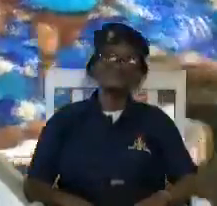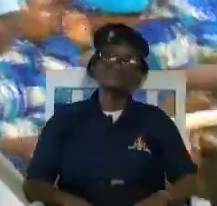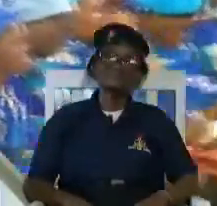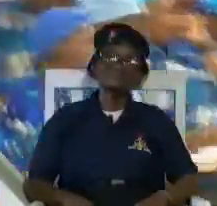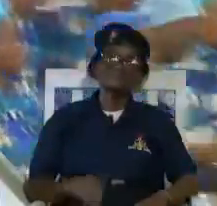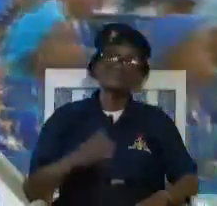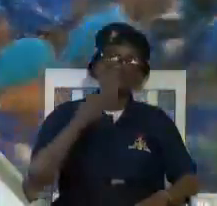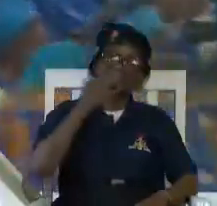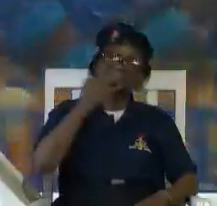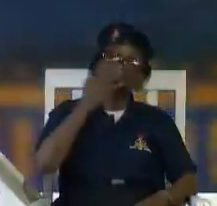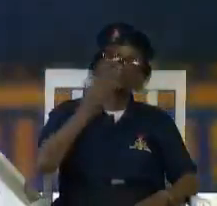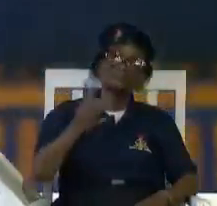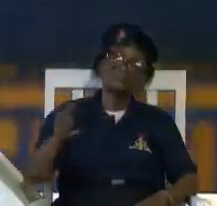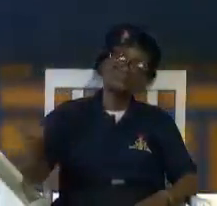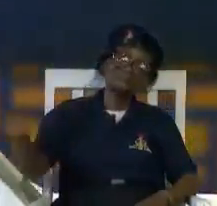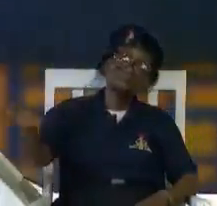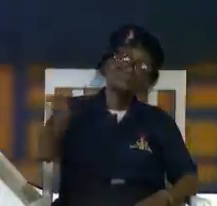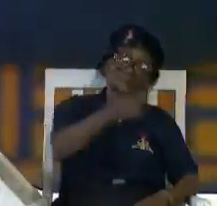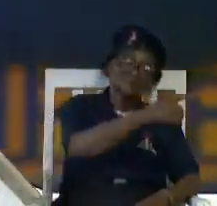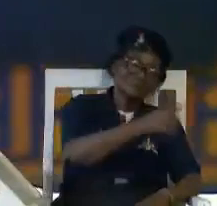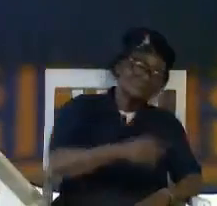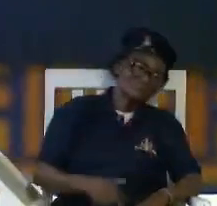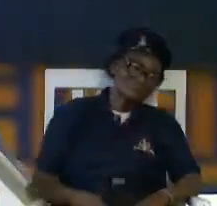thank you.